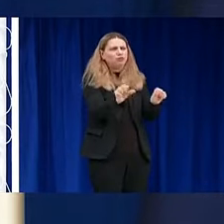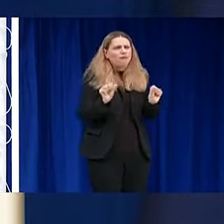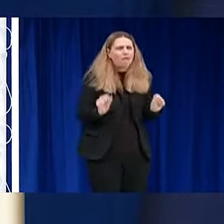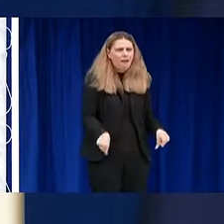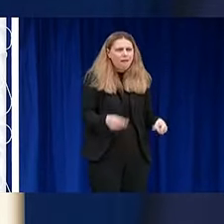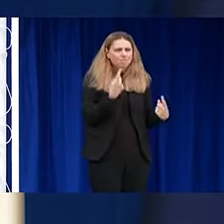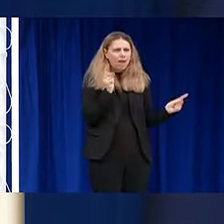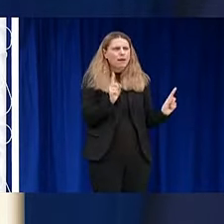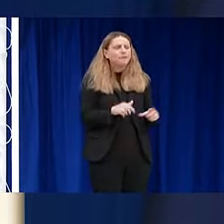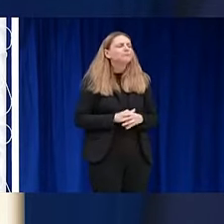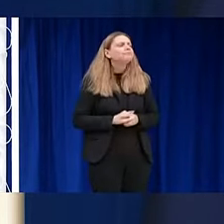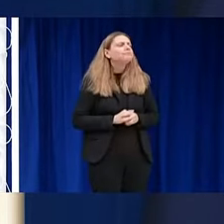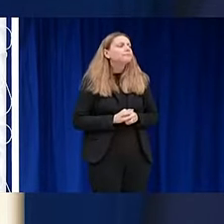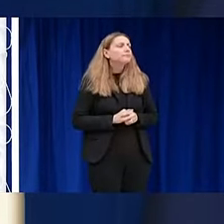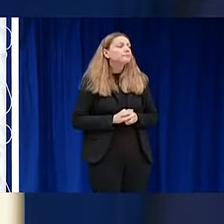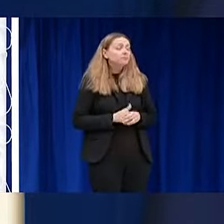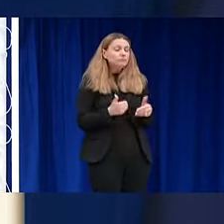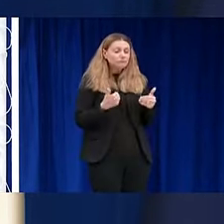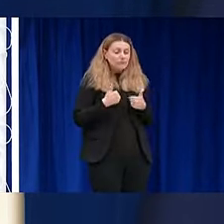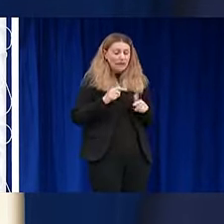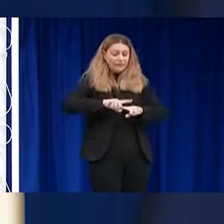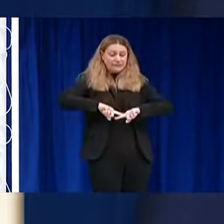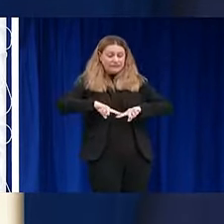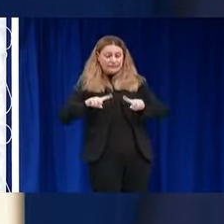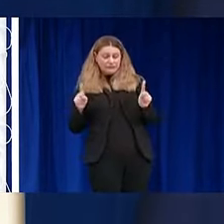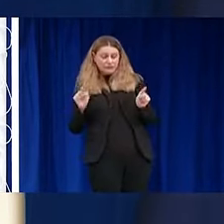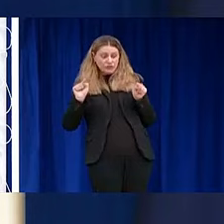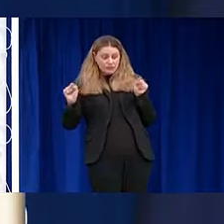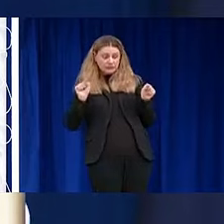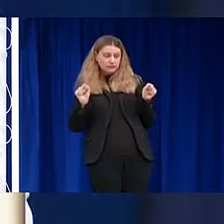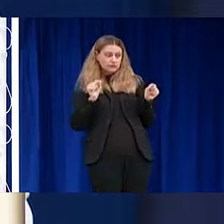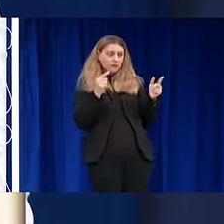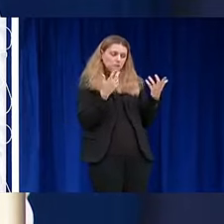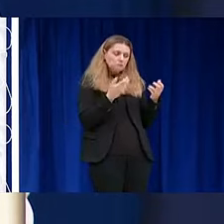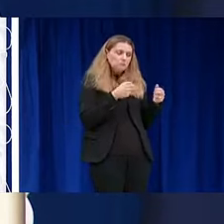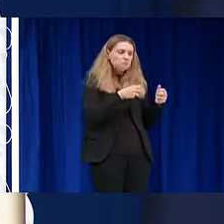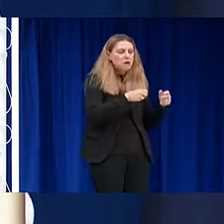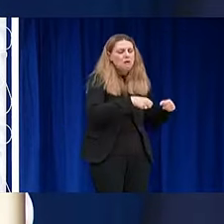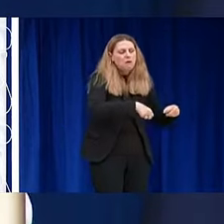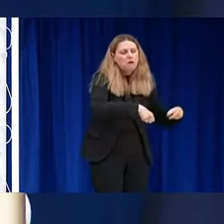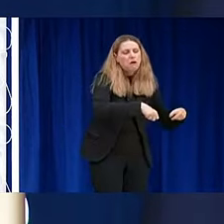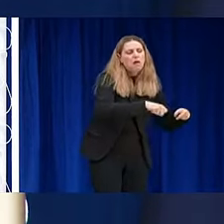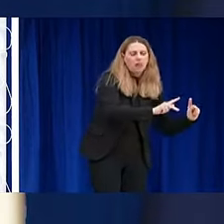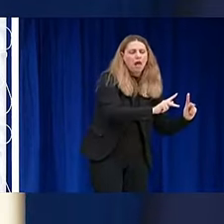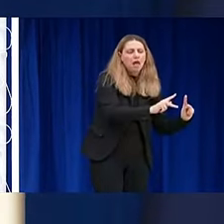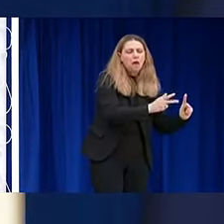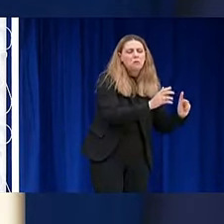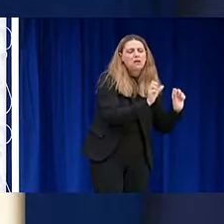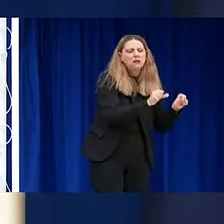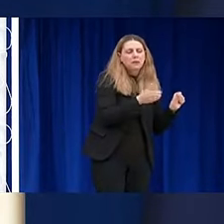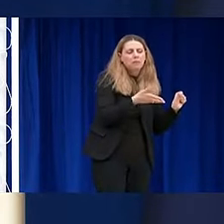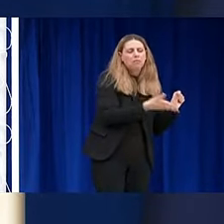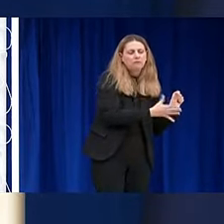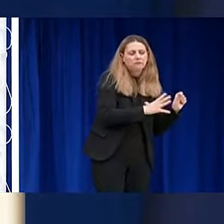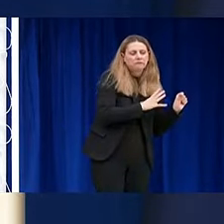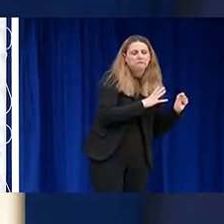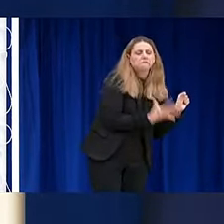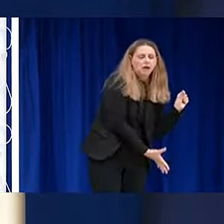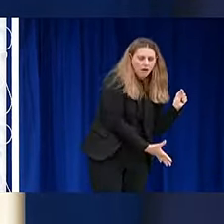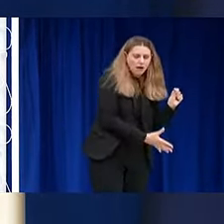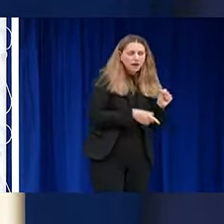There is a stark difference between being allowed to exist in a space and being fully accepted and included